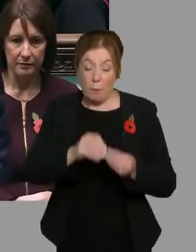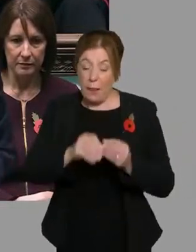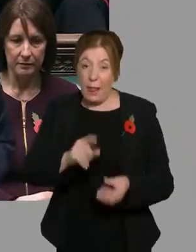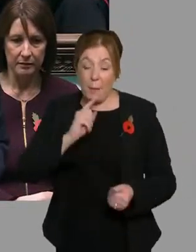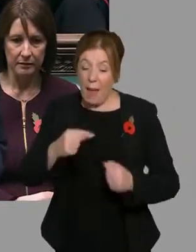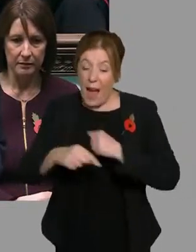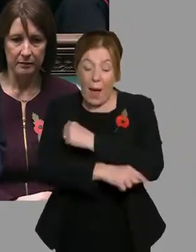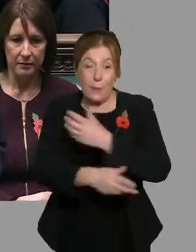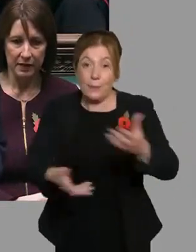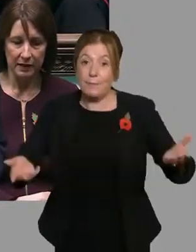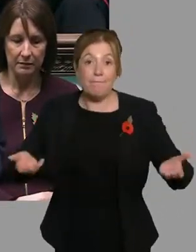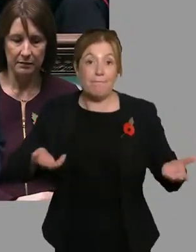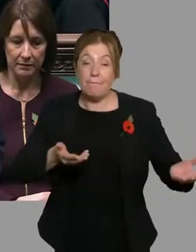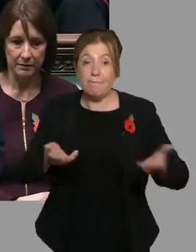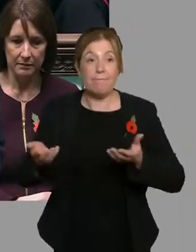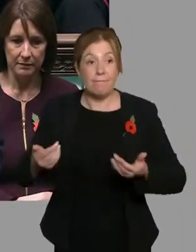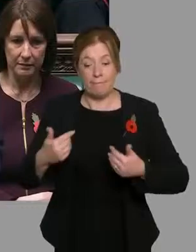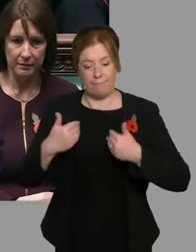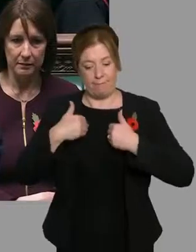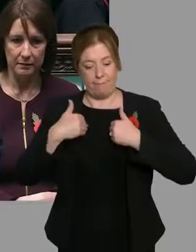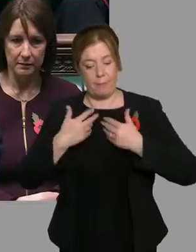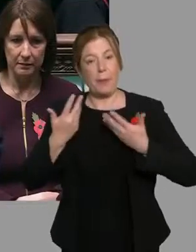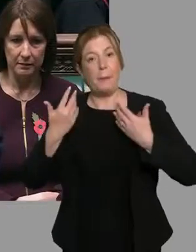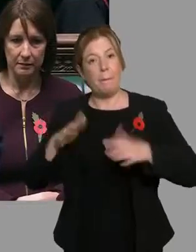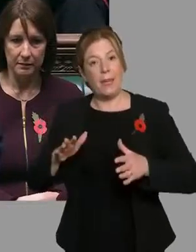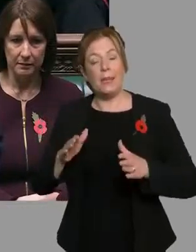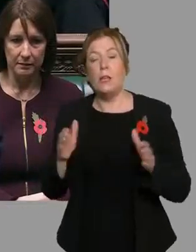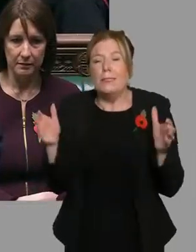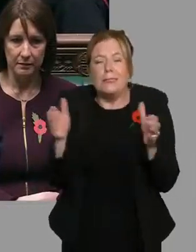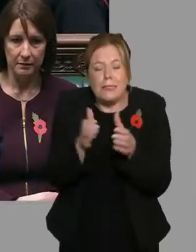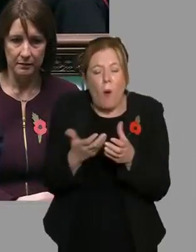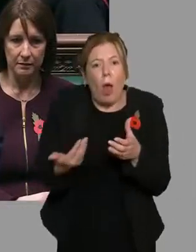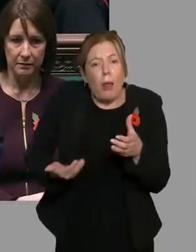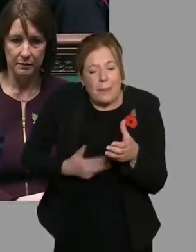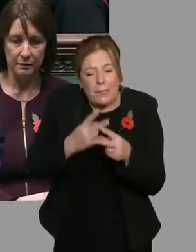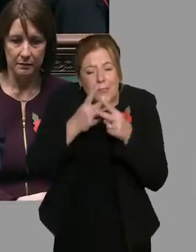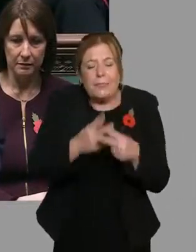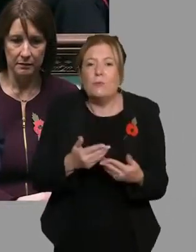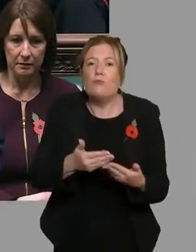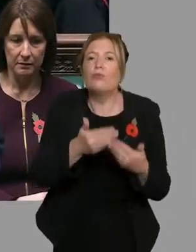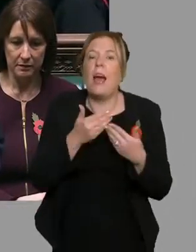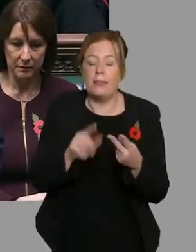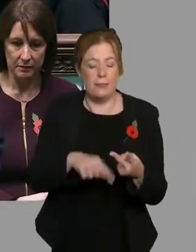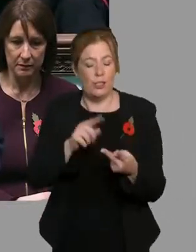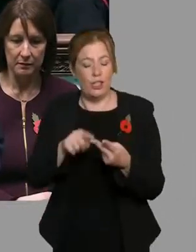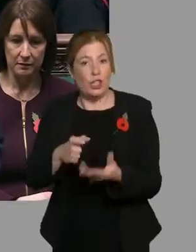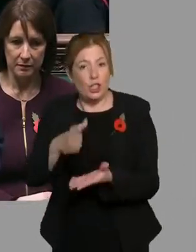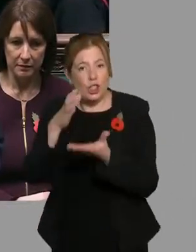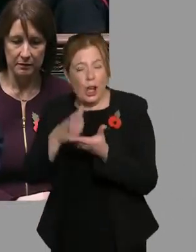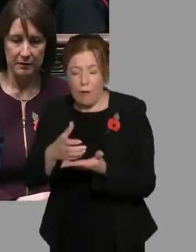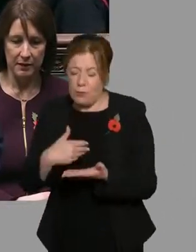the smallest businesses and charities. We doubled the employment allowance to